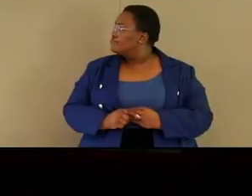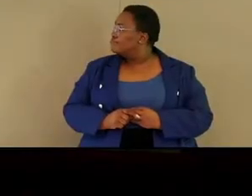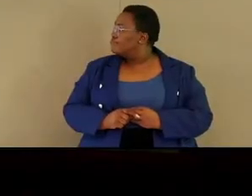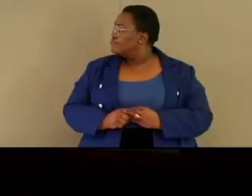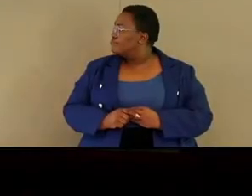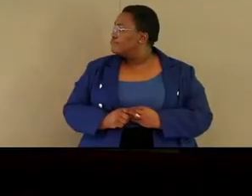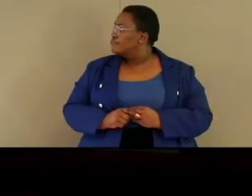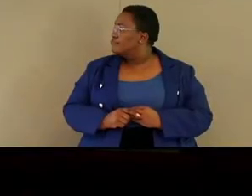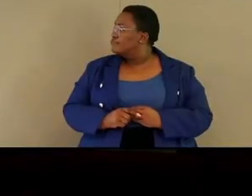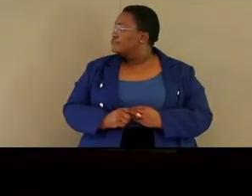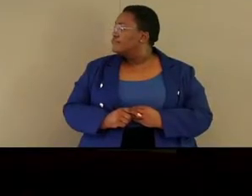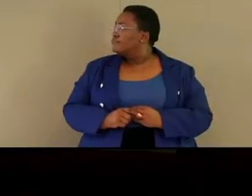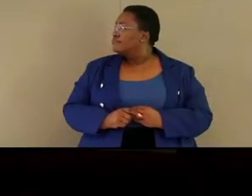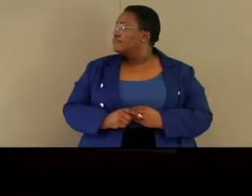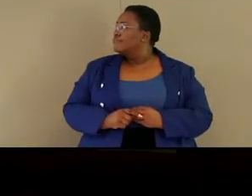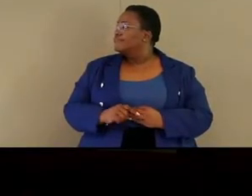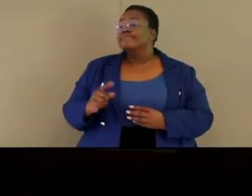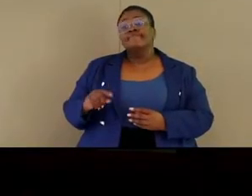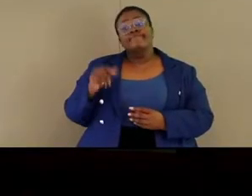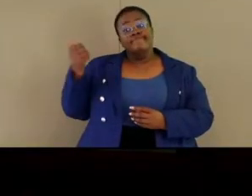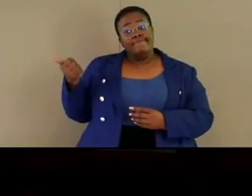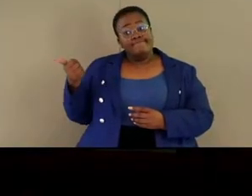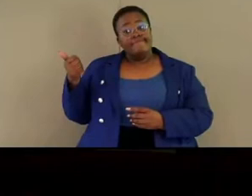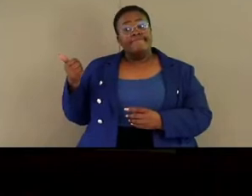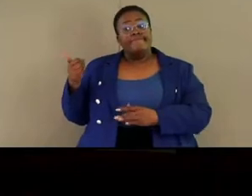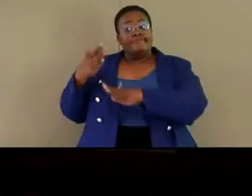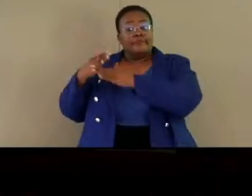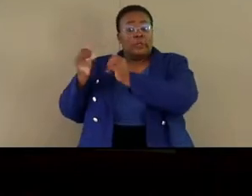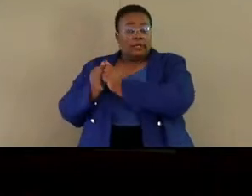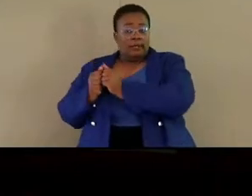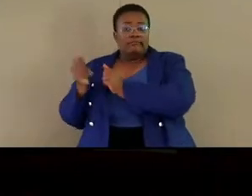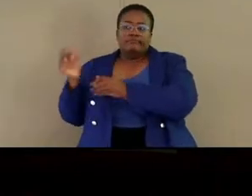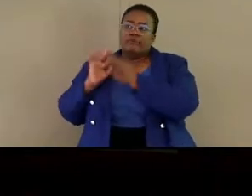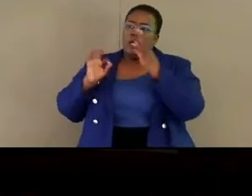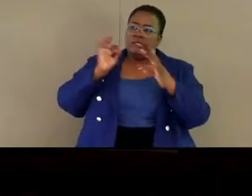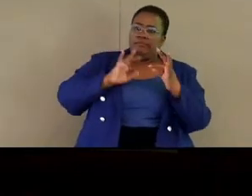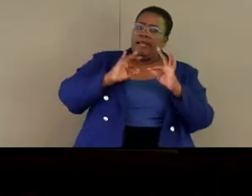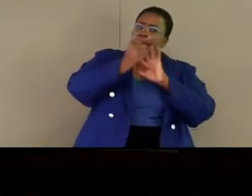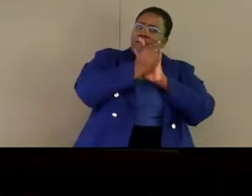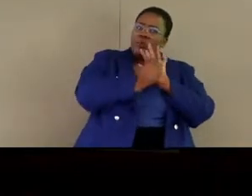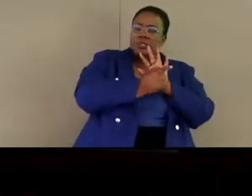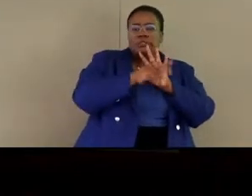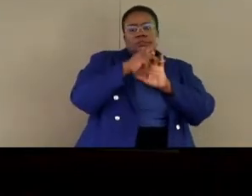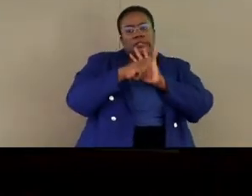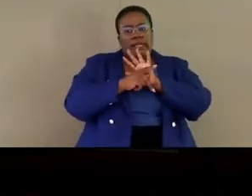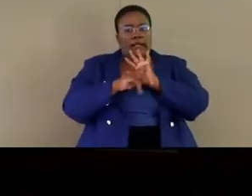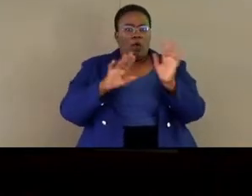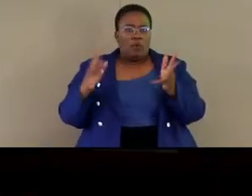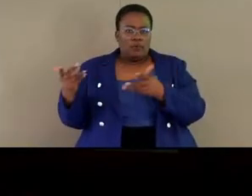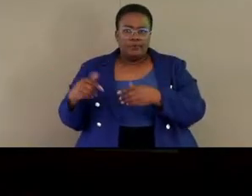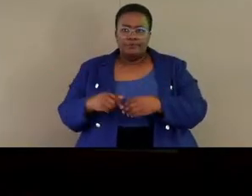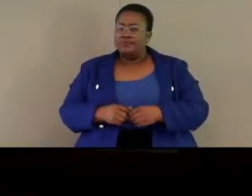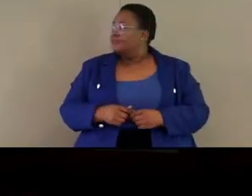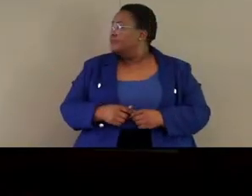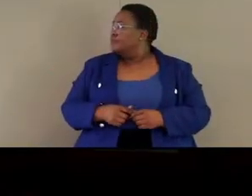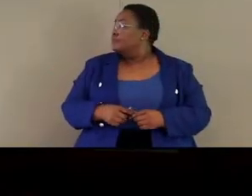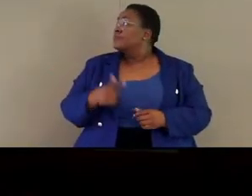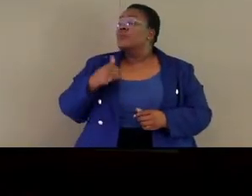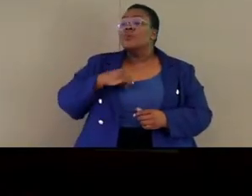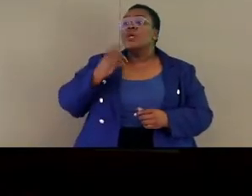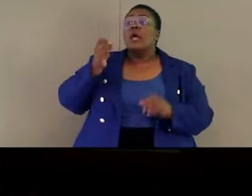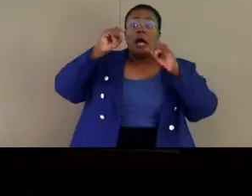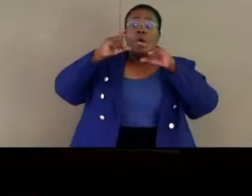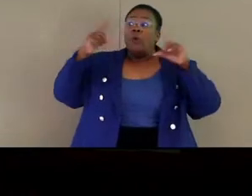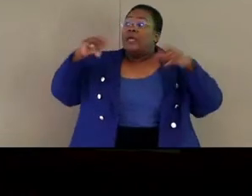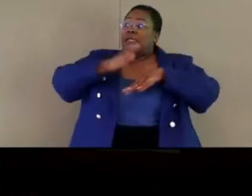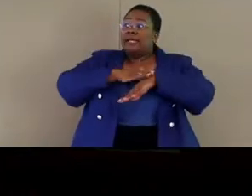I'm handing back to Paula, who's going to discuss this from a legal and policy perspective. And we are very aware we are very over time, so